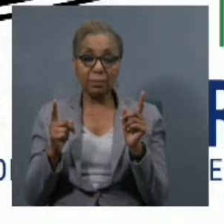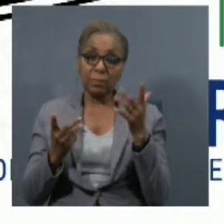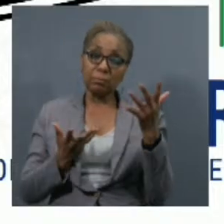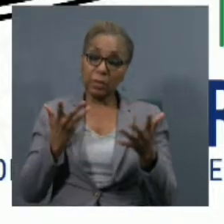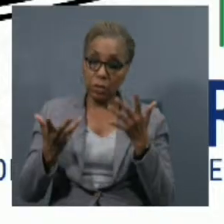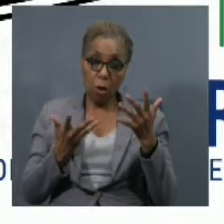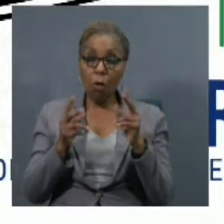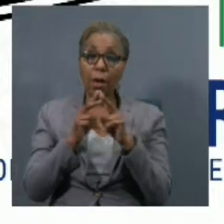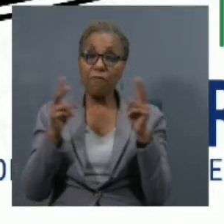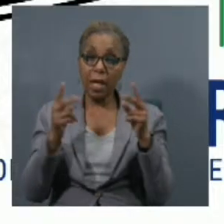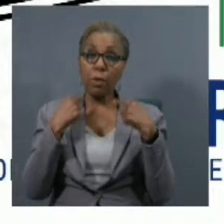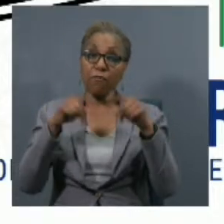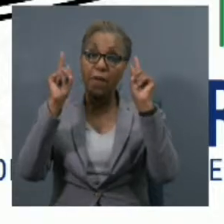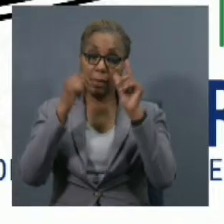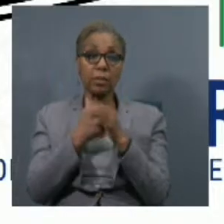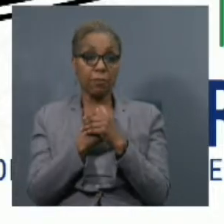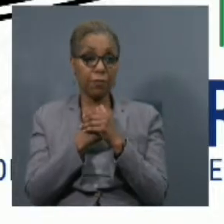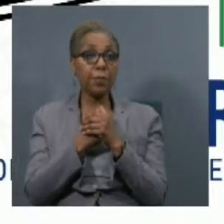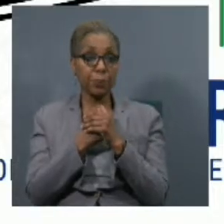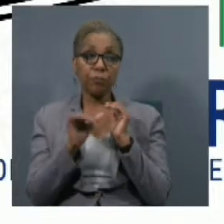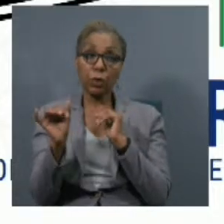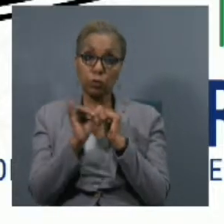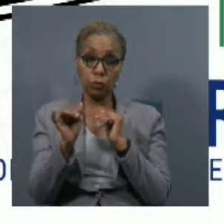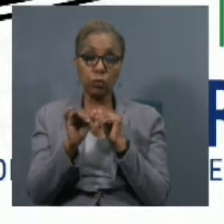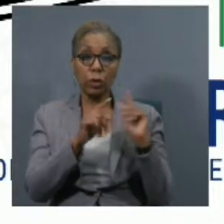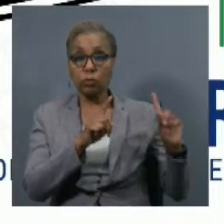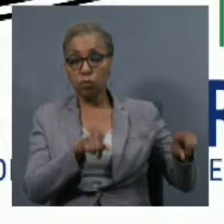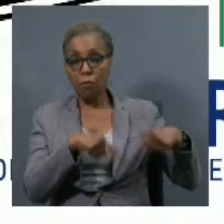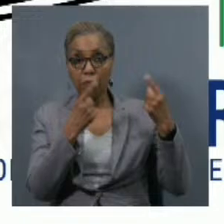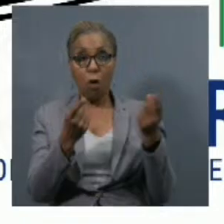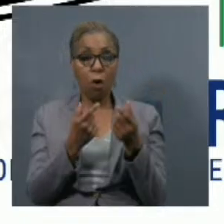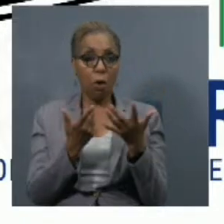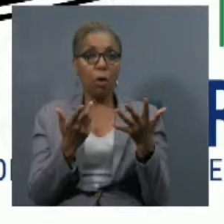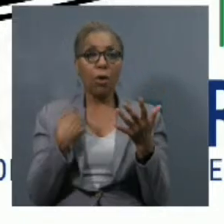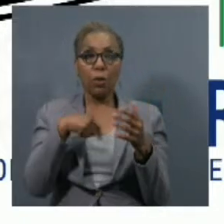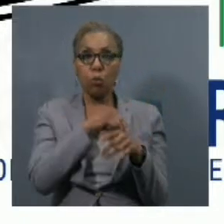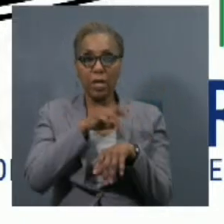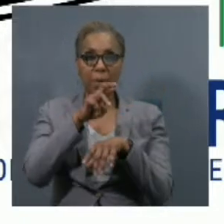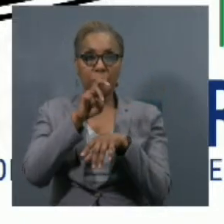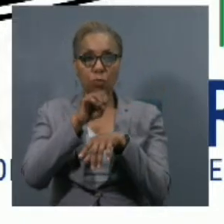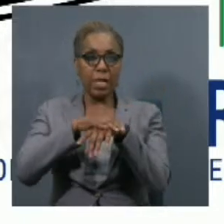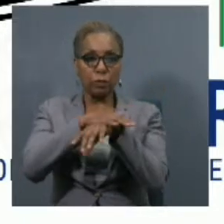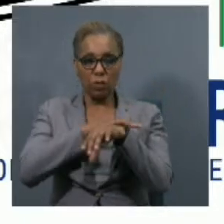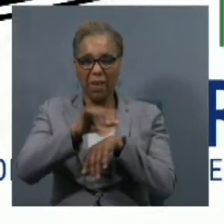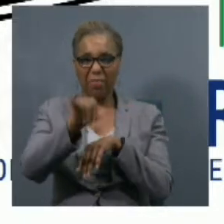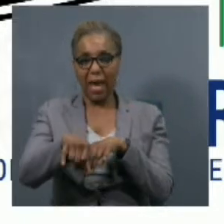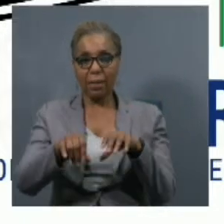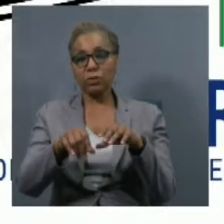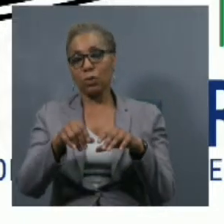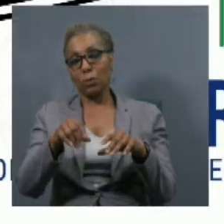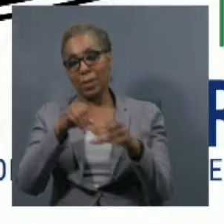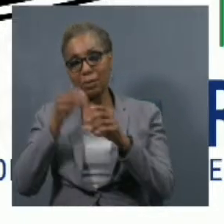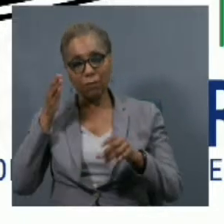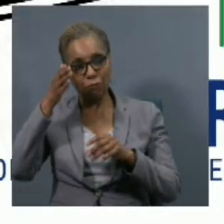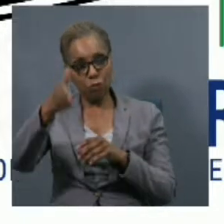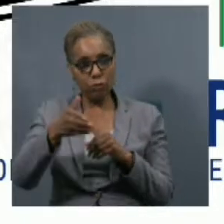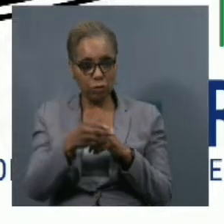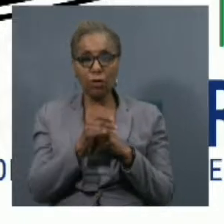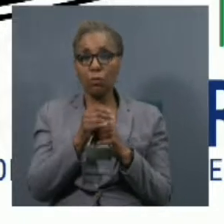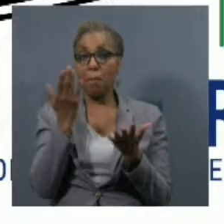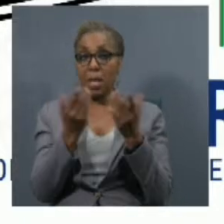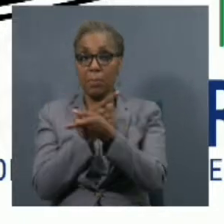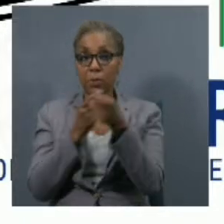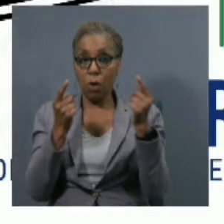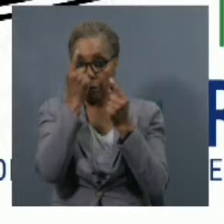is very effective. So far, all we've been doing is resurfacing. So sometime in the future, it would be good to